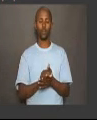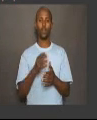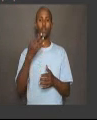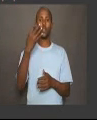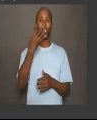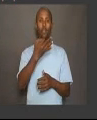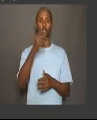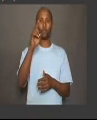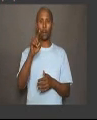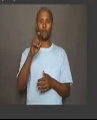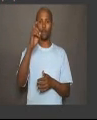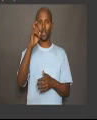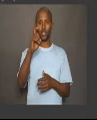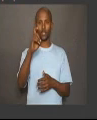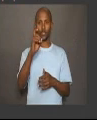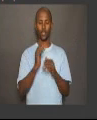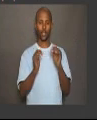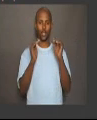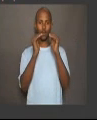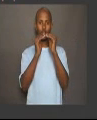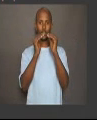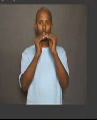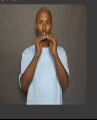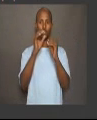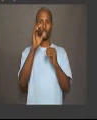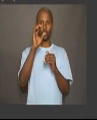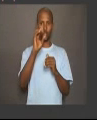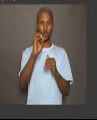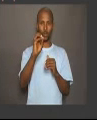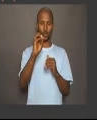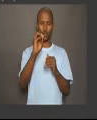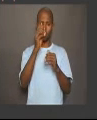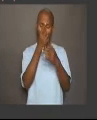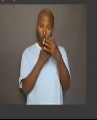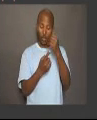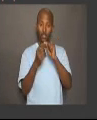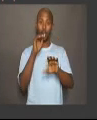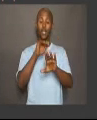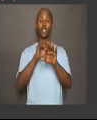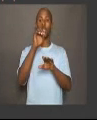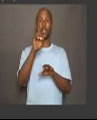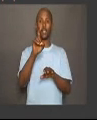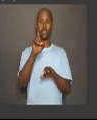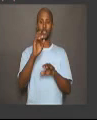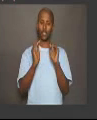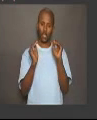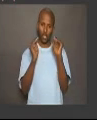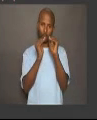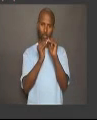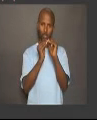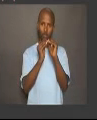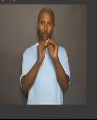F prime of x equals 0 only at x